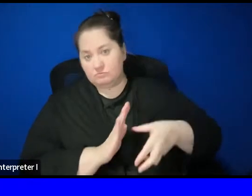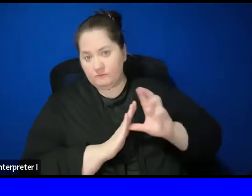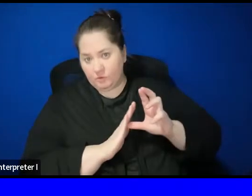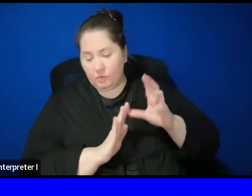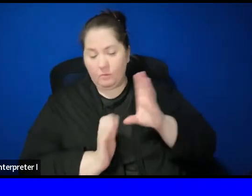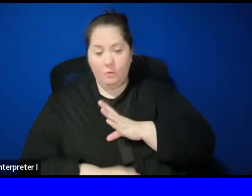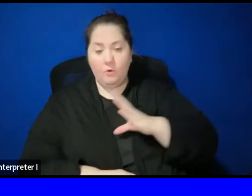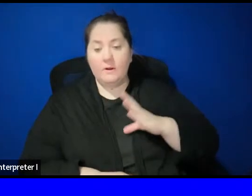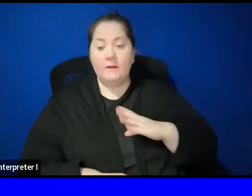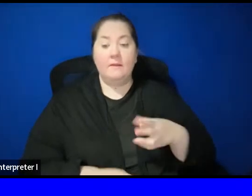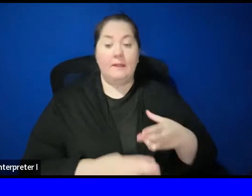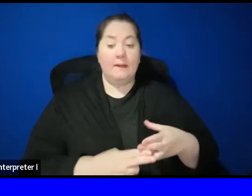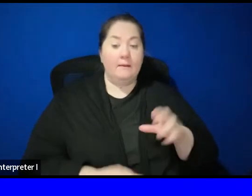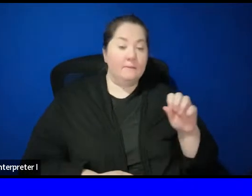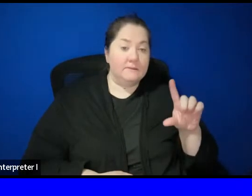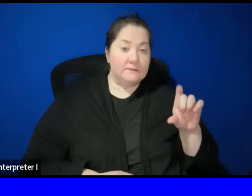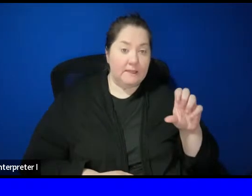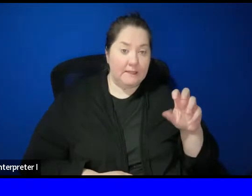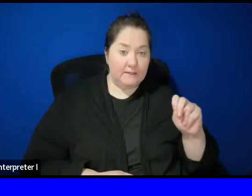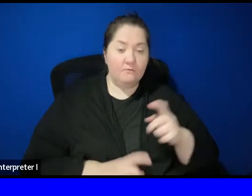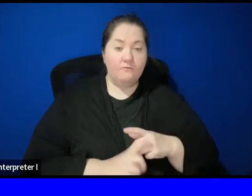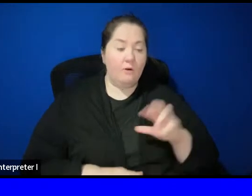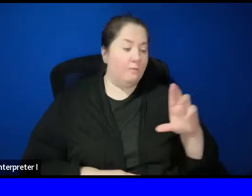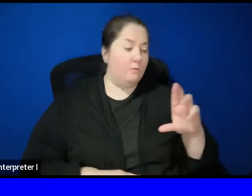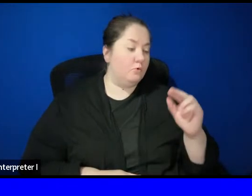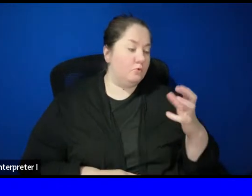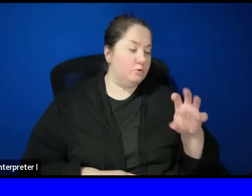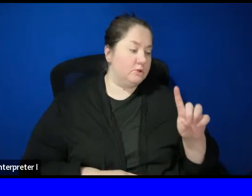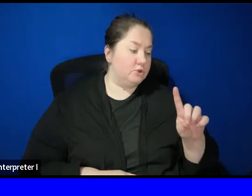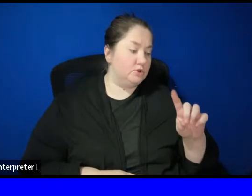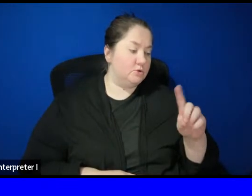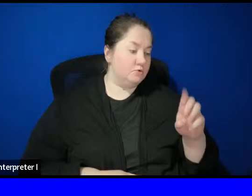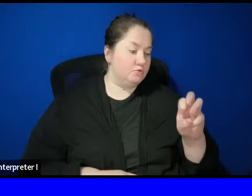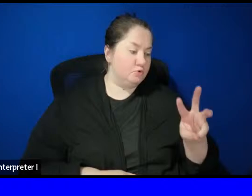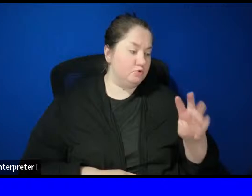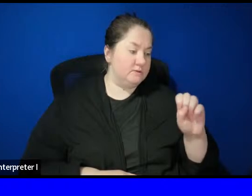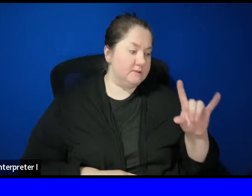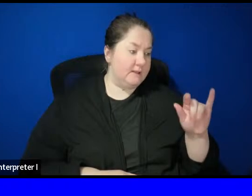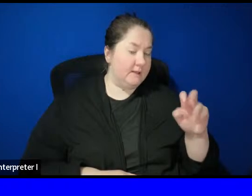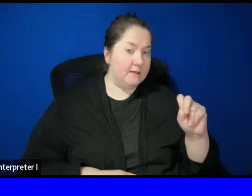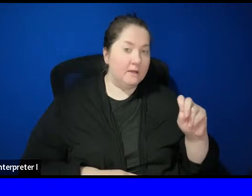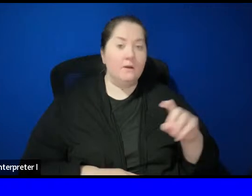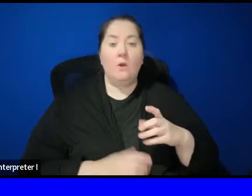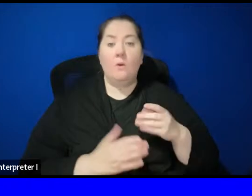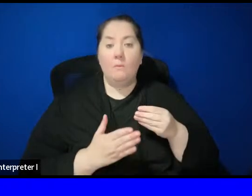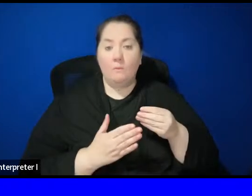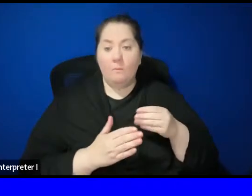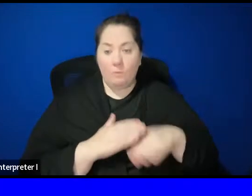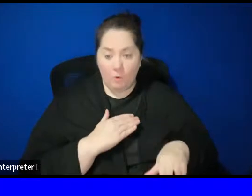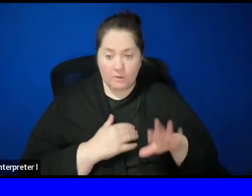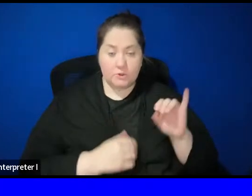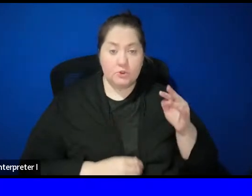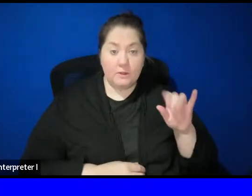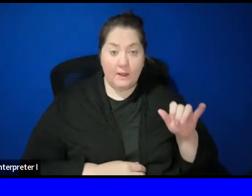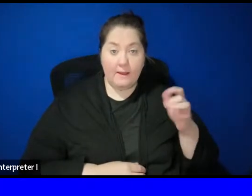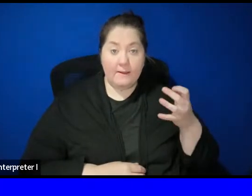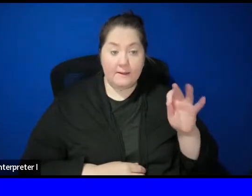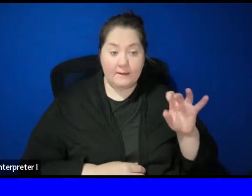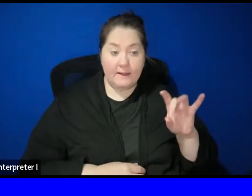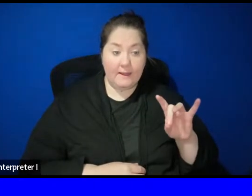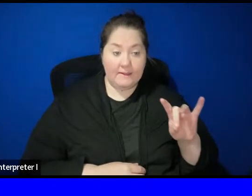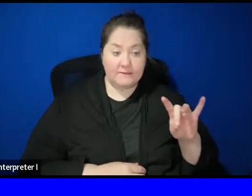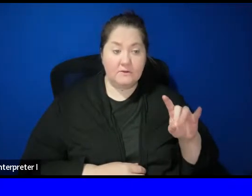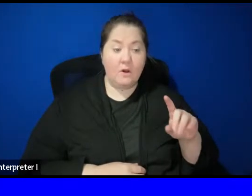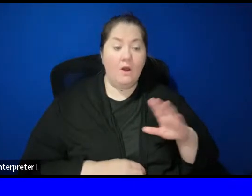name Sladen comes from Richard Bruce Sladen, who was born in July 1918. He was born in a home on